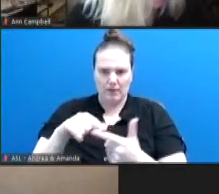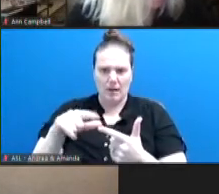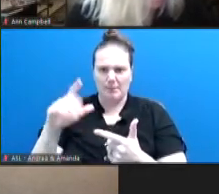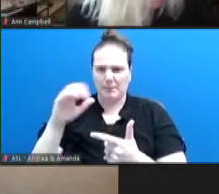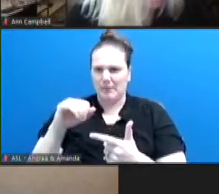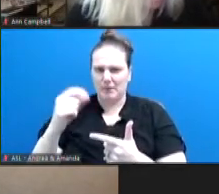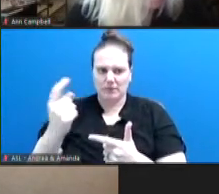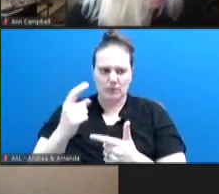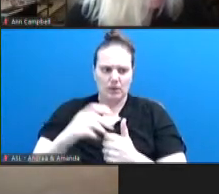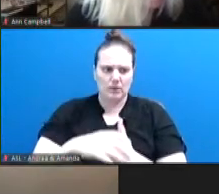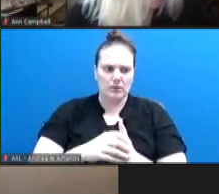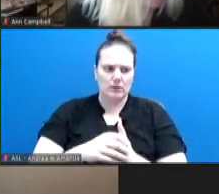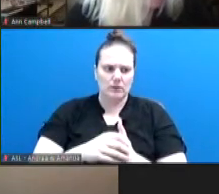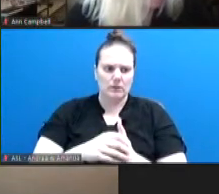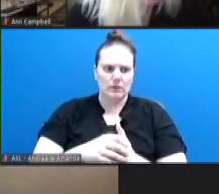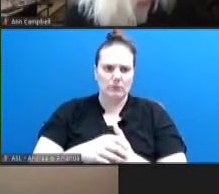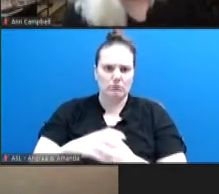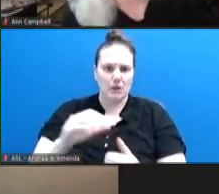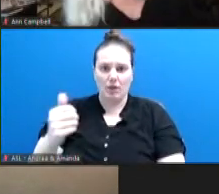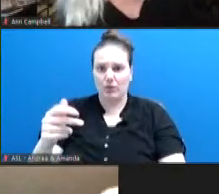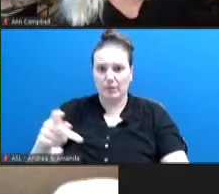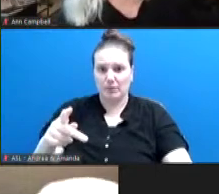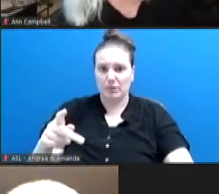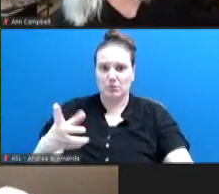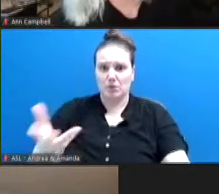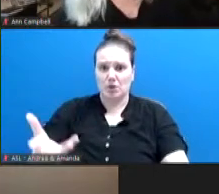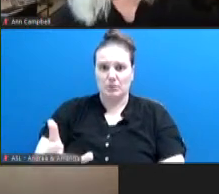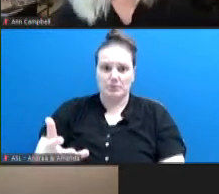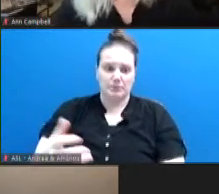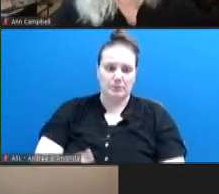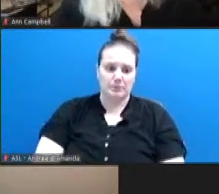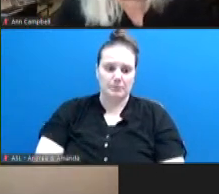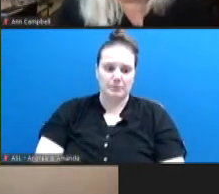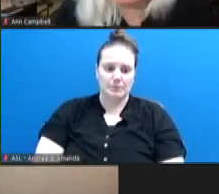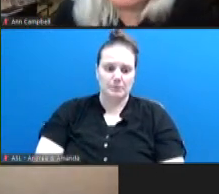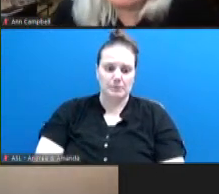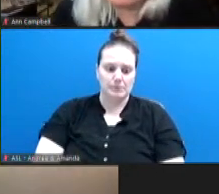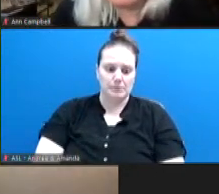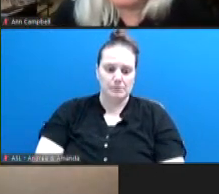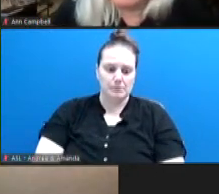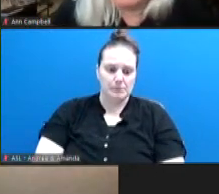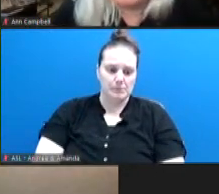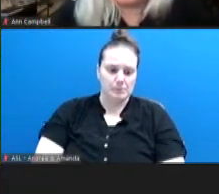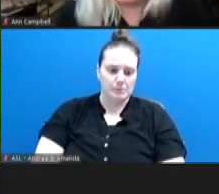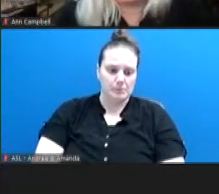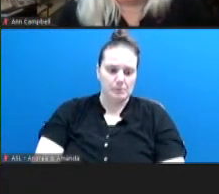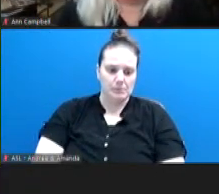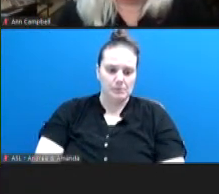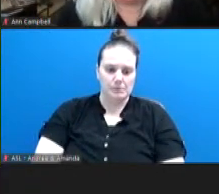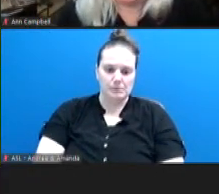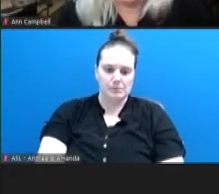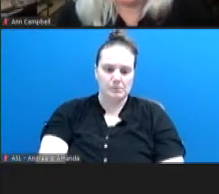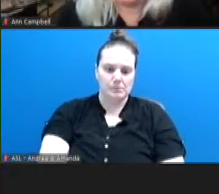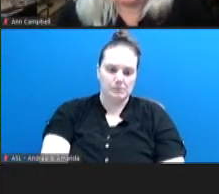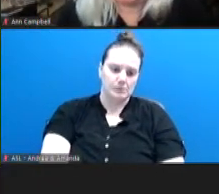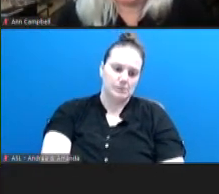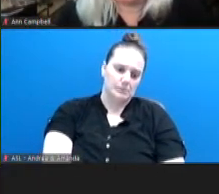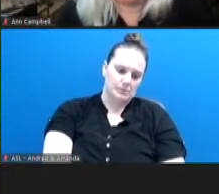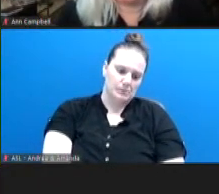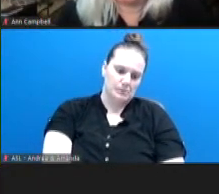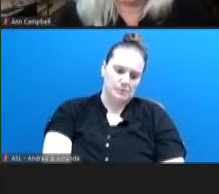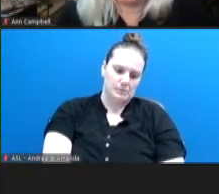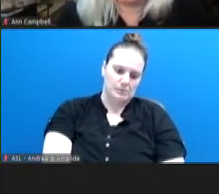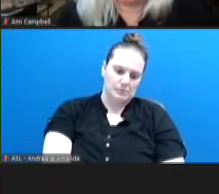anyone? Any PCCEP members in the room? Okay.